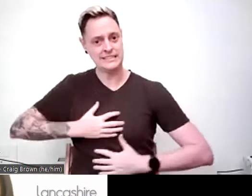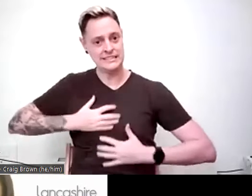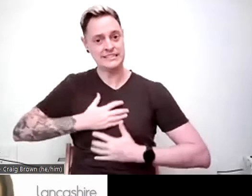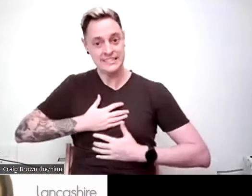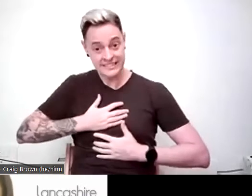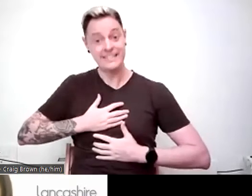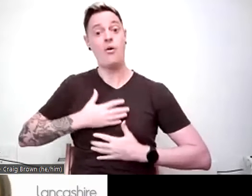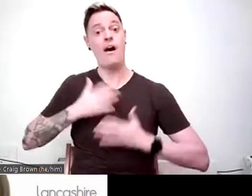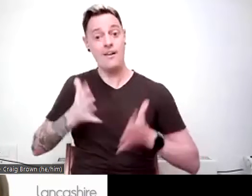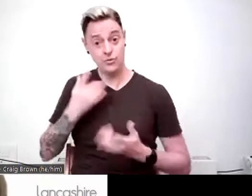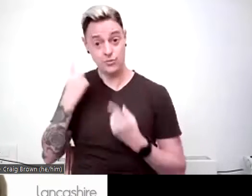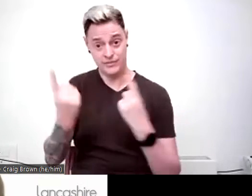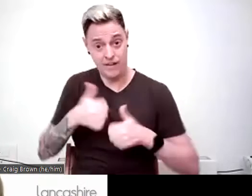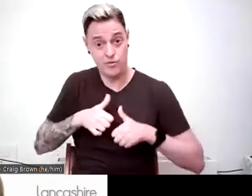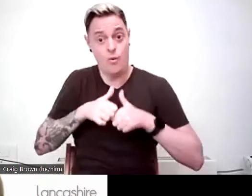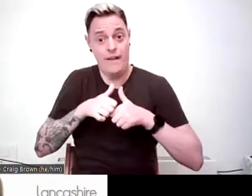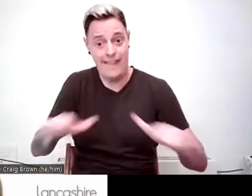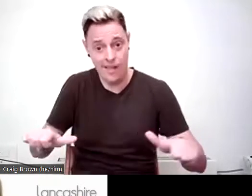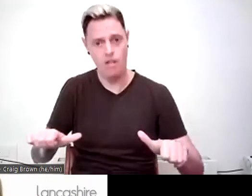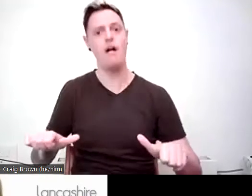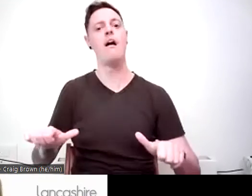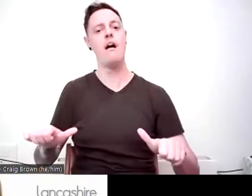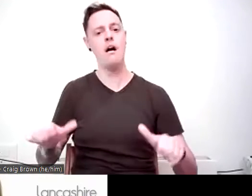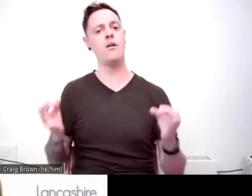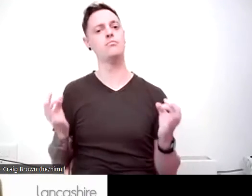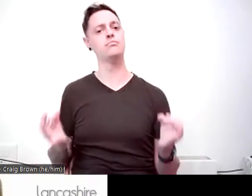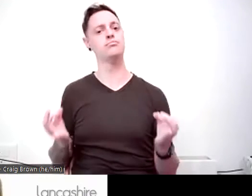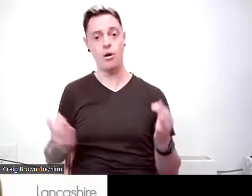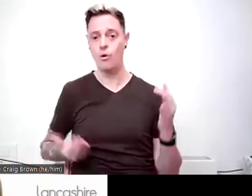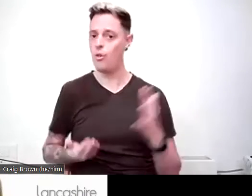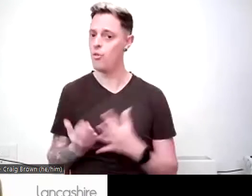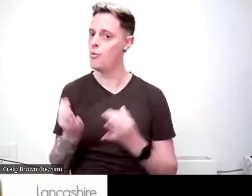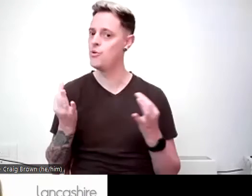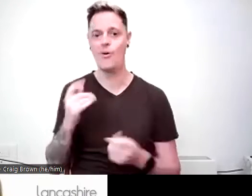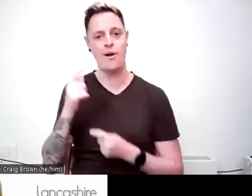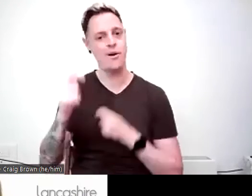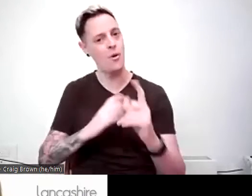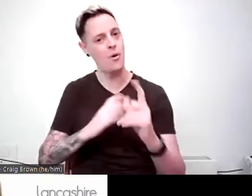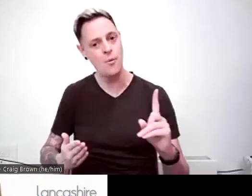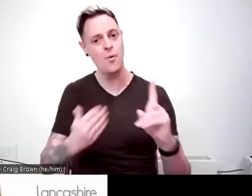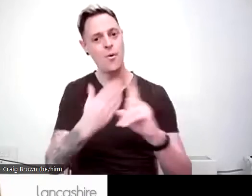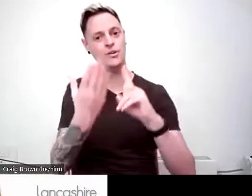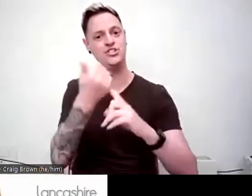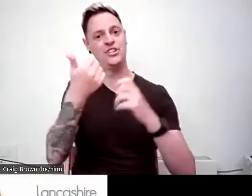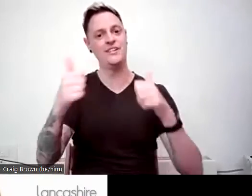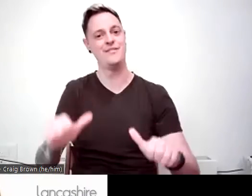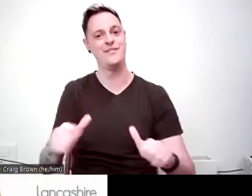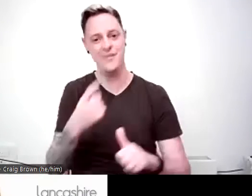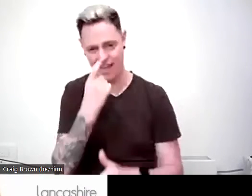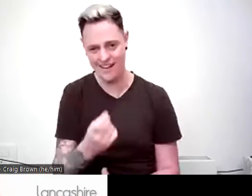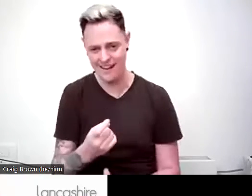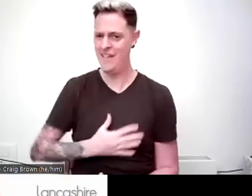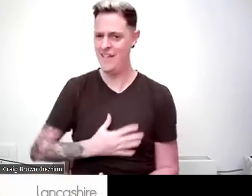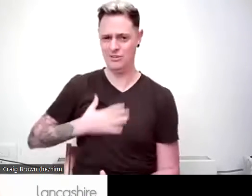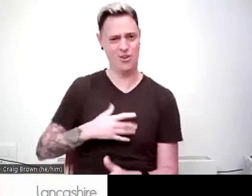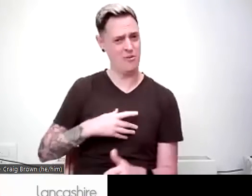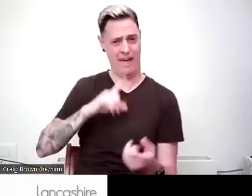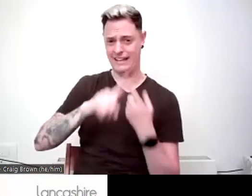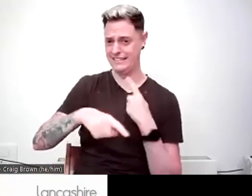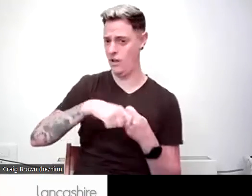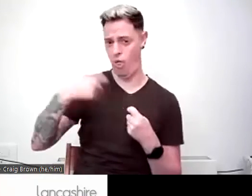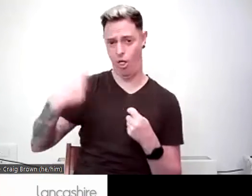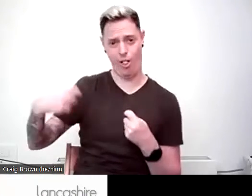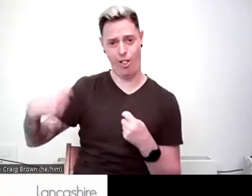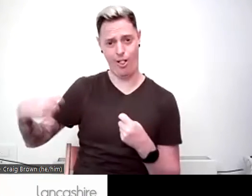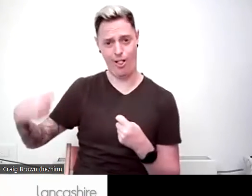heal that. And yoga is one of the ways that we can make a step towards that. So yeah, that was a very long-winded answer. That